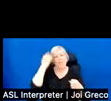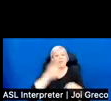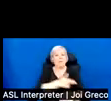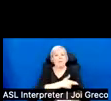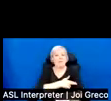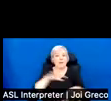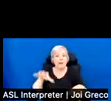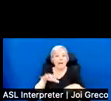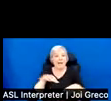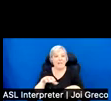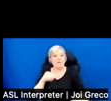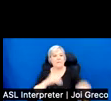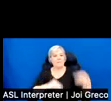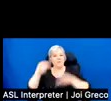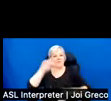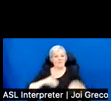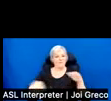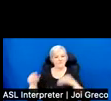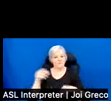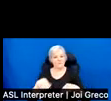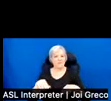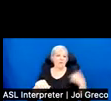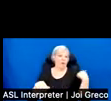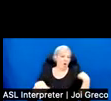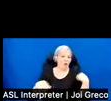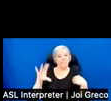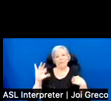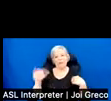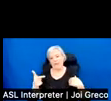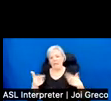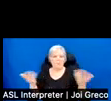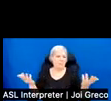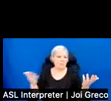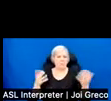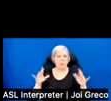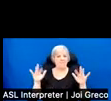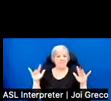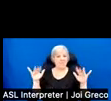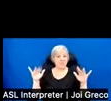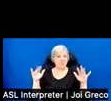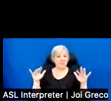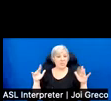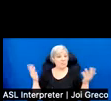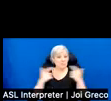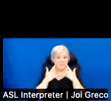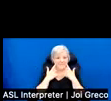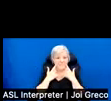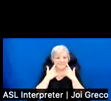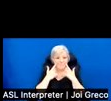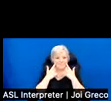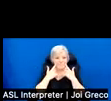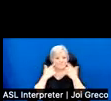activated, the person can move their arms or their legs or even their fingers or cheek muscles to smile.